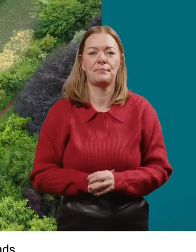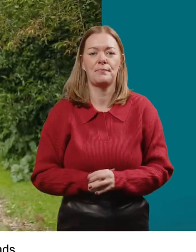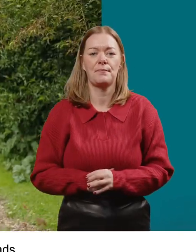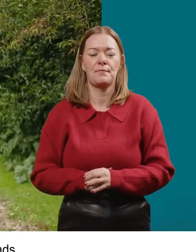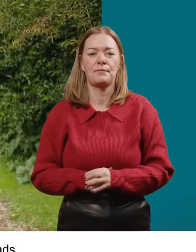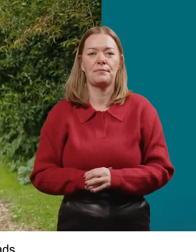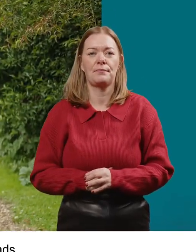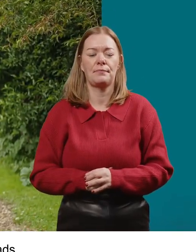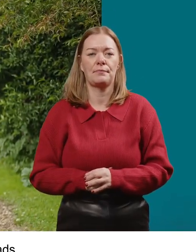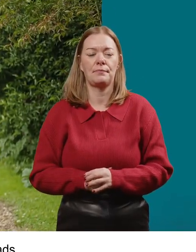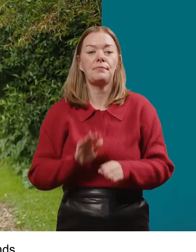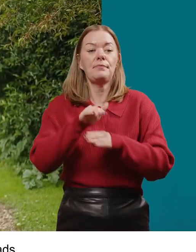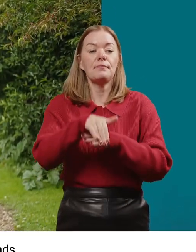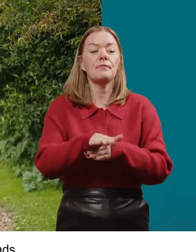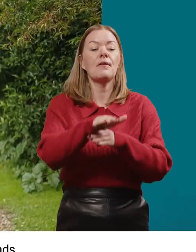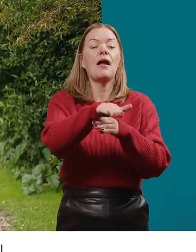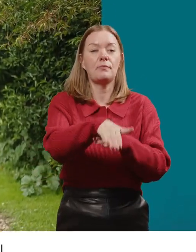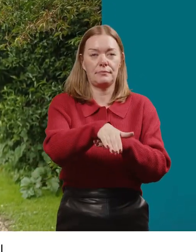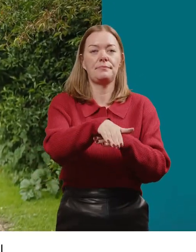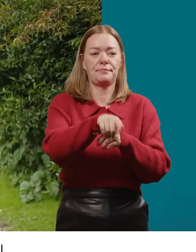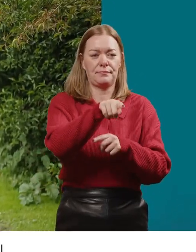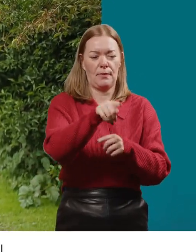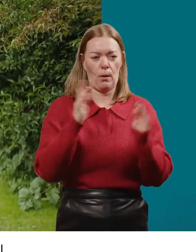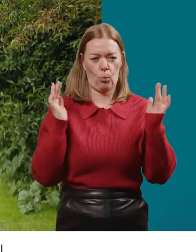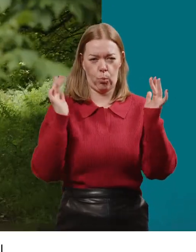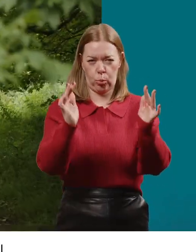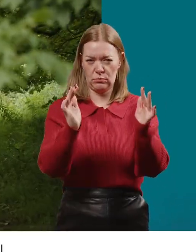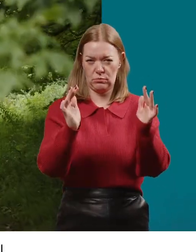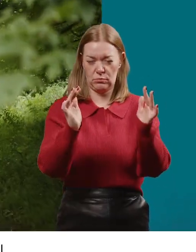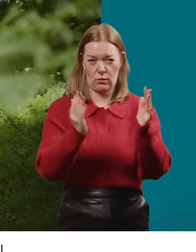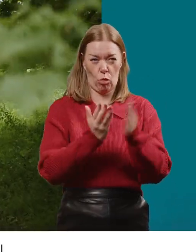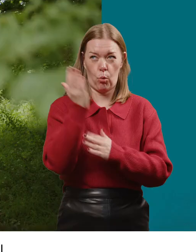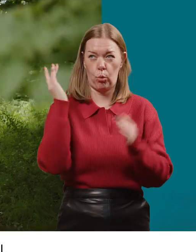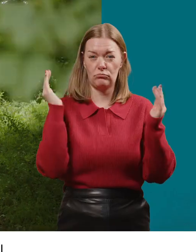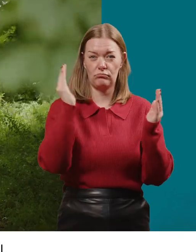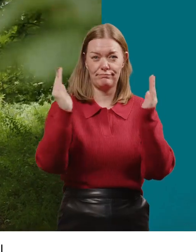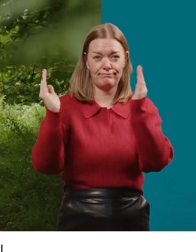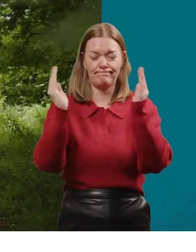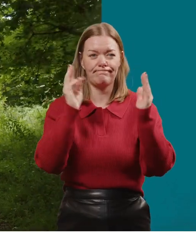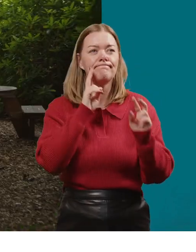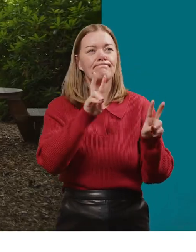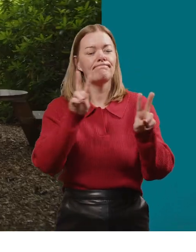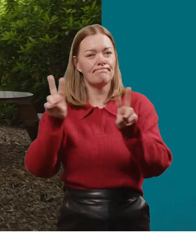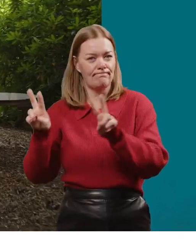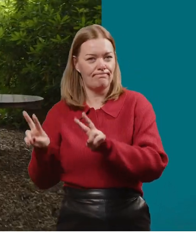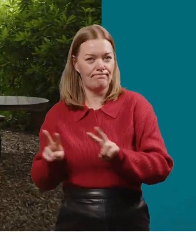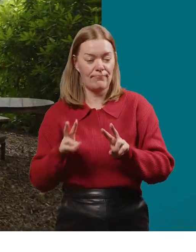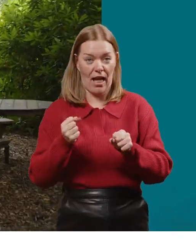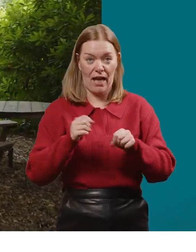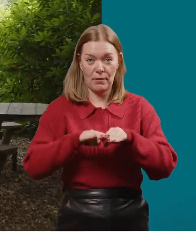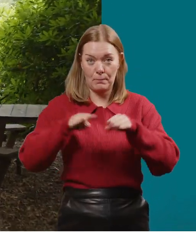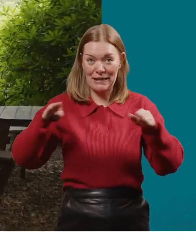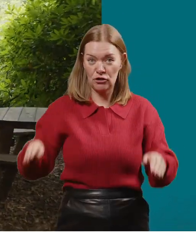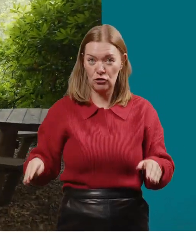A bark mulch path leads round through the trees to the wooded knoll, a mix of native and ornamental. There is a picnic